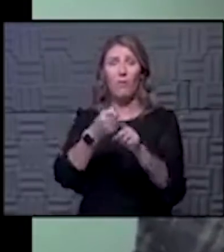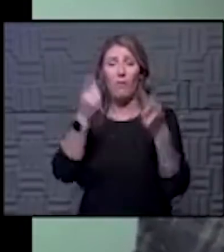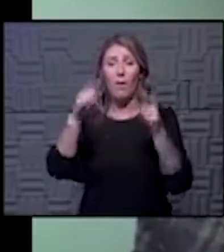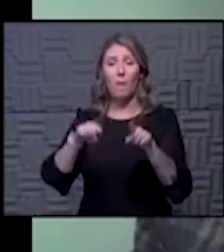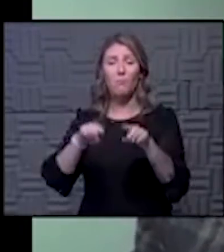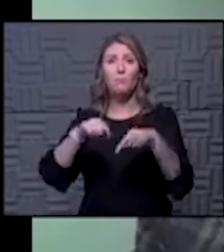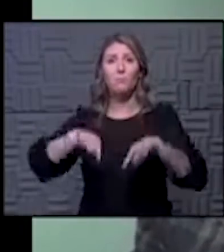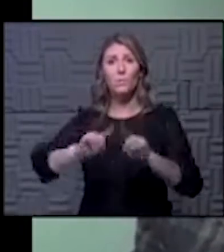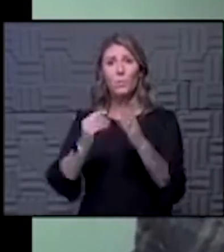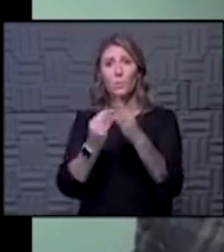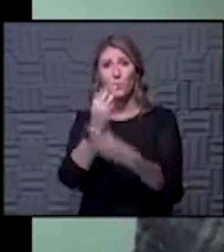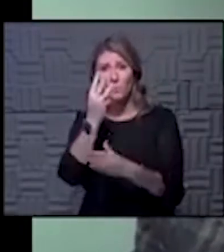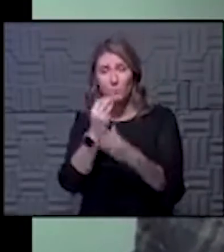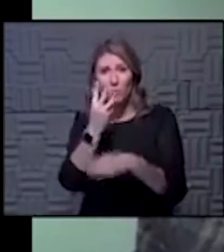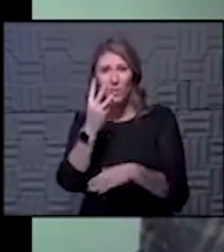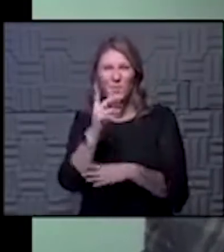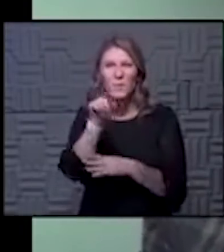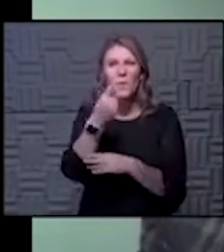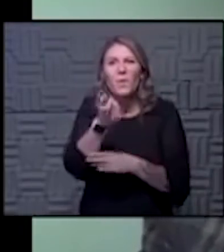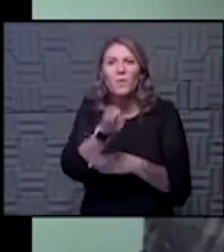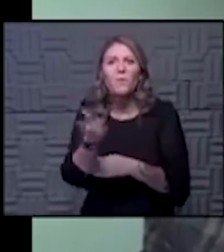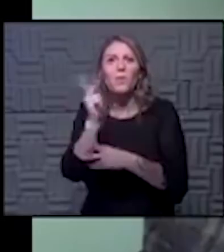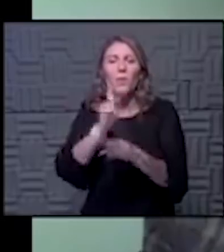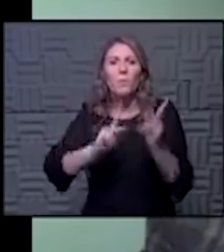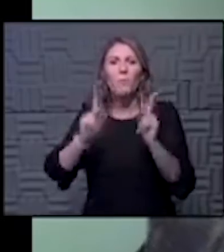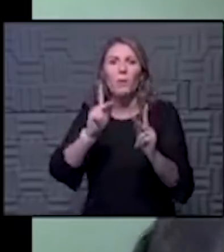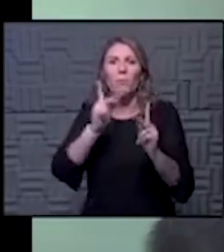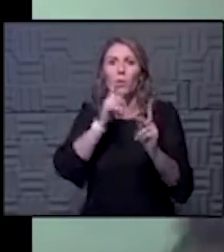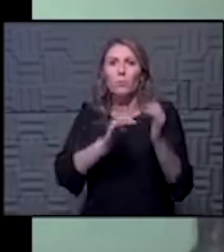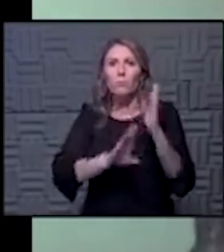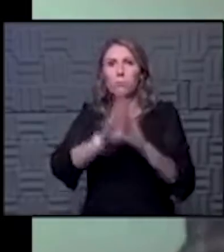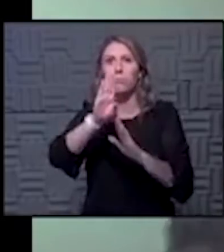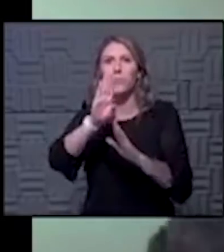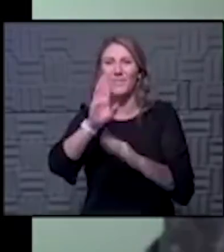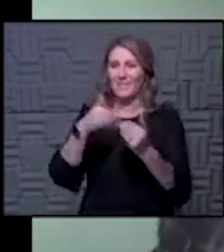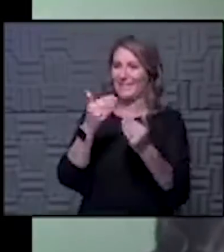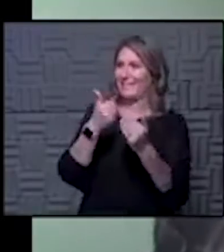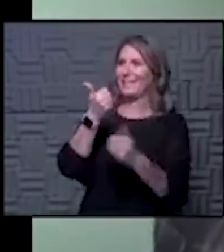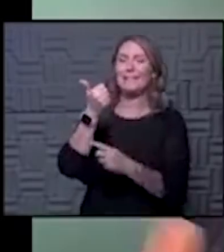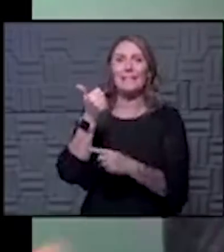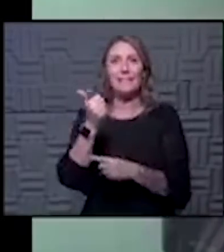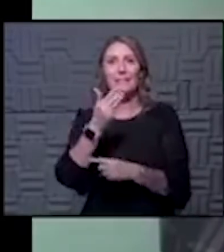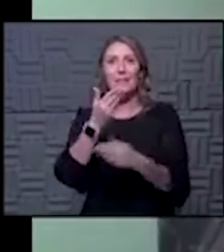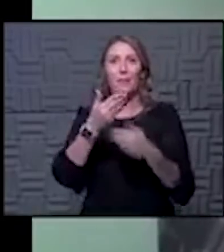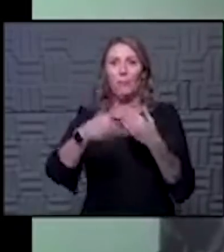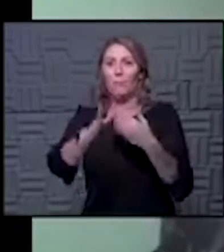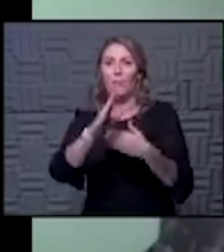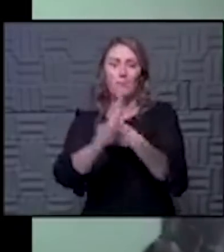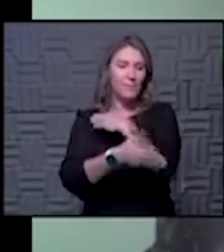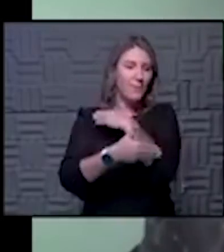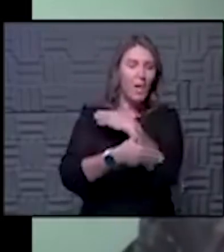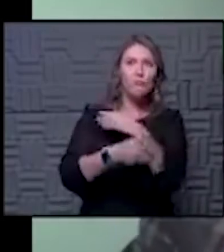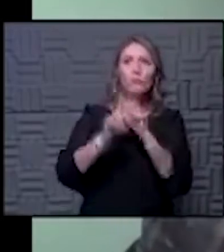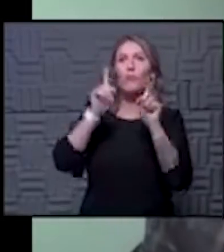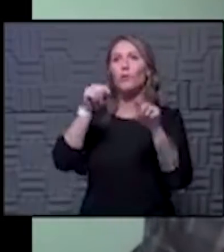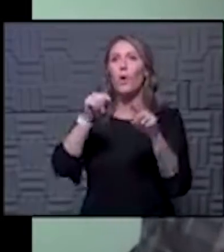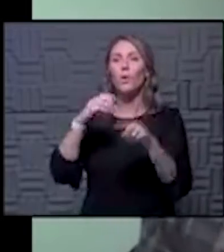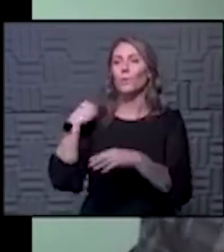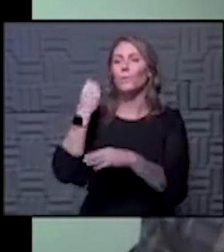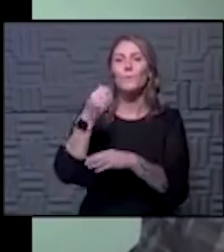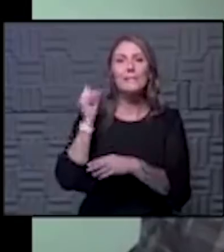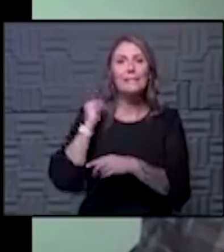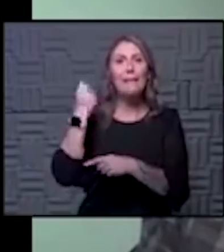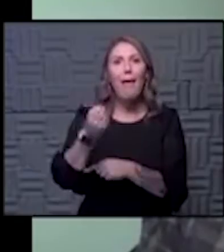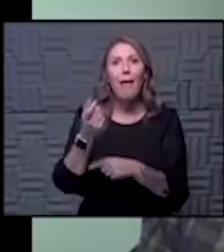spring, there were only a few places really on surge. So it was easy for the rest of the country to go to New York or to Seattle or what have you. Everywhere